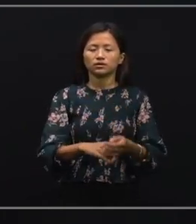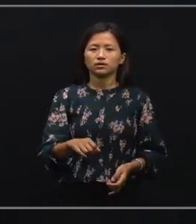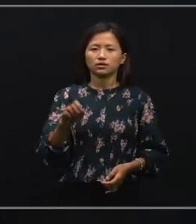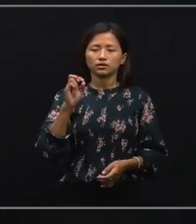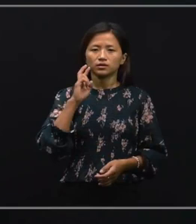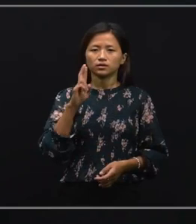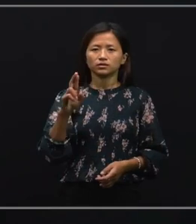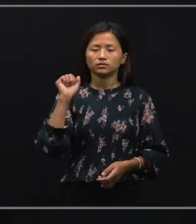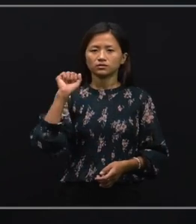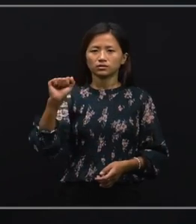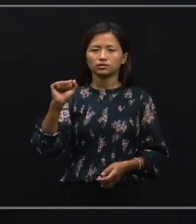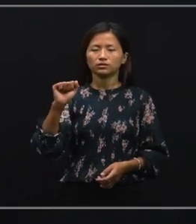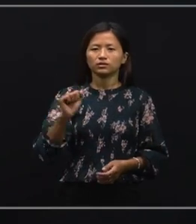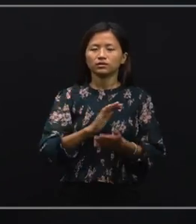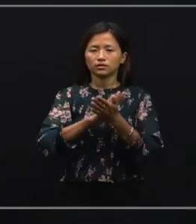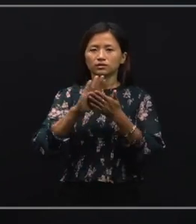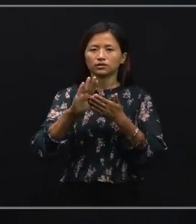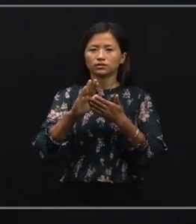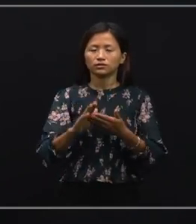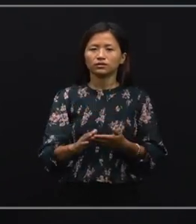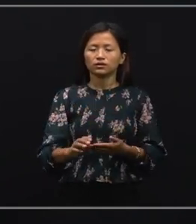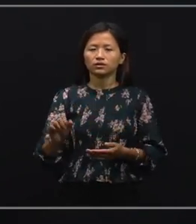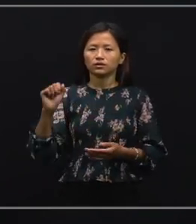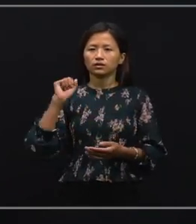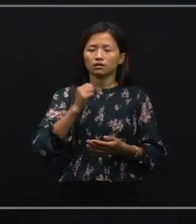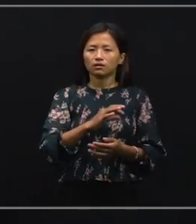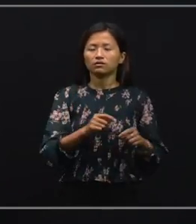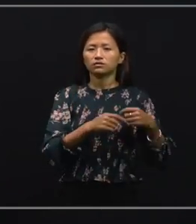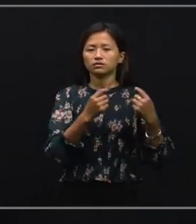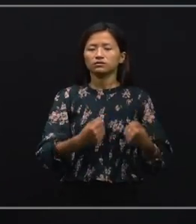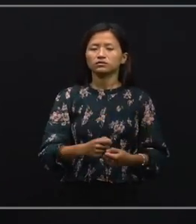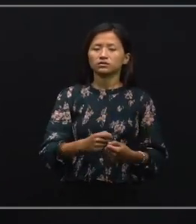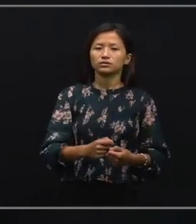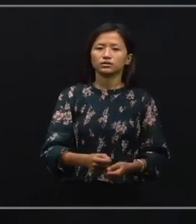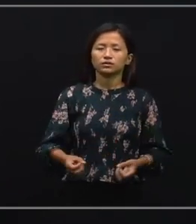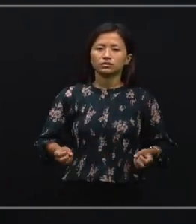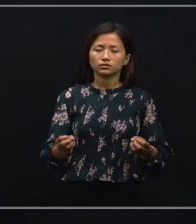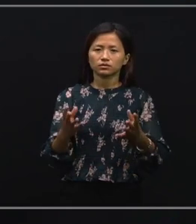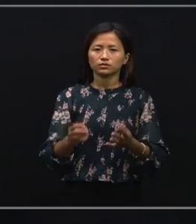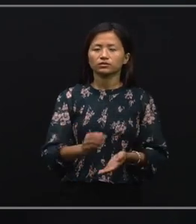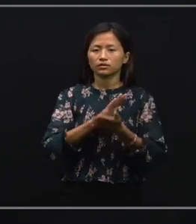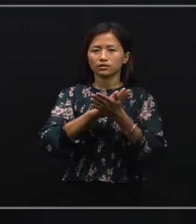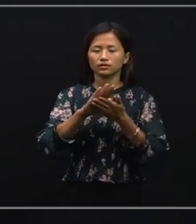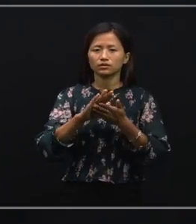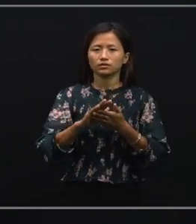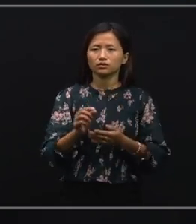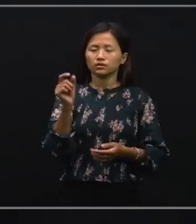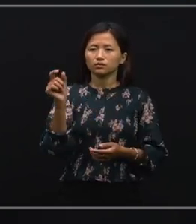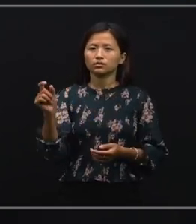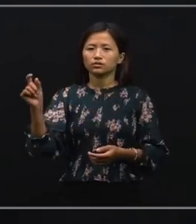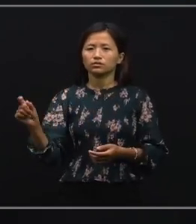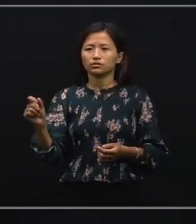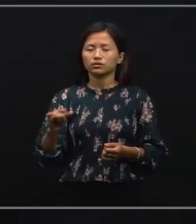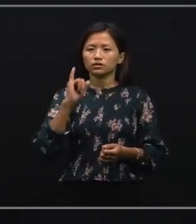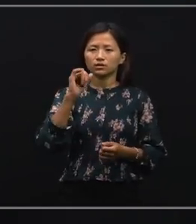He starts with H, horseman starts with H, heart starts with H, right? So those kind of letters or words